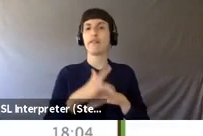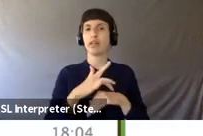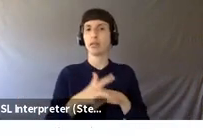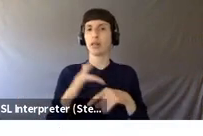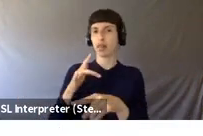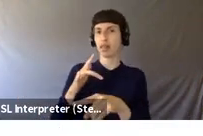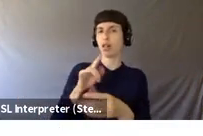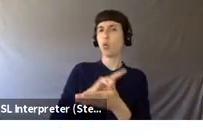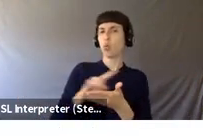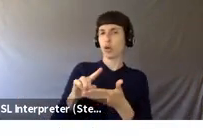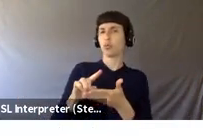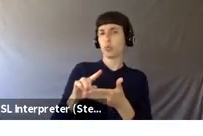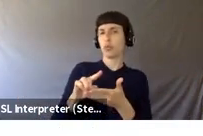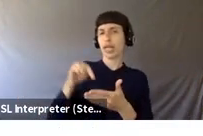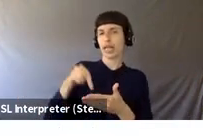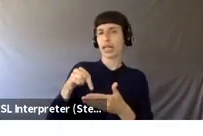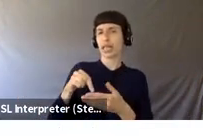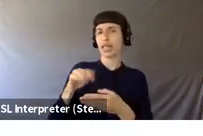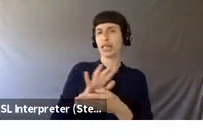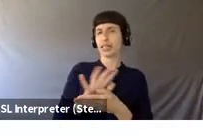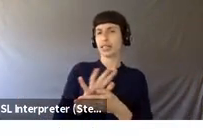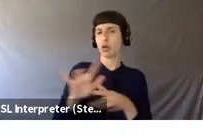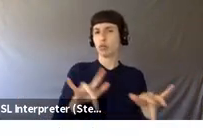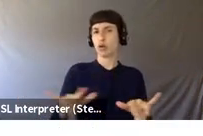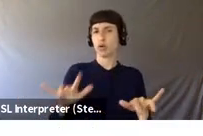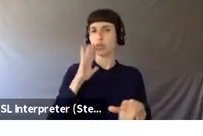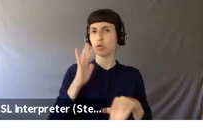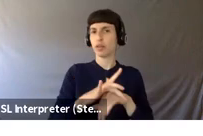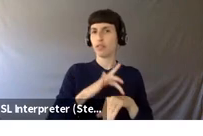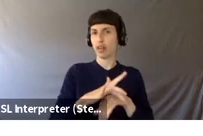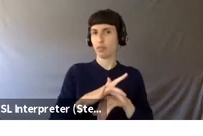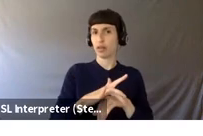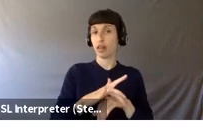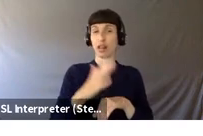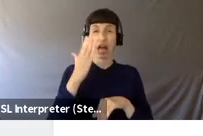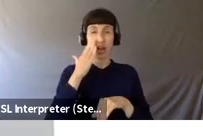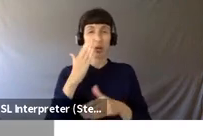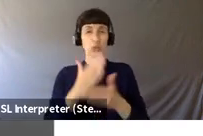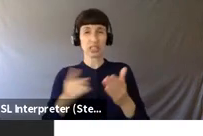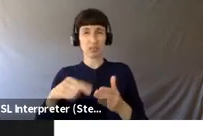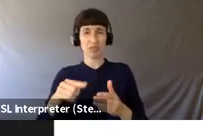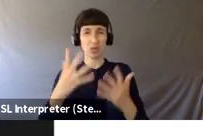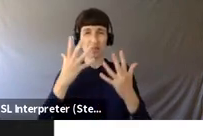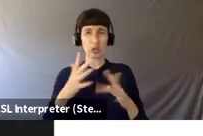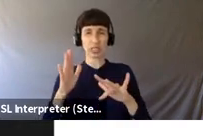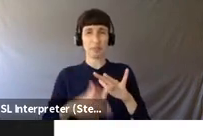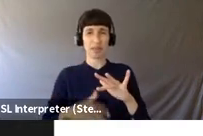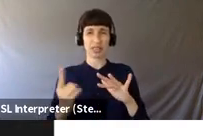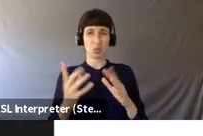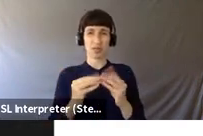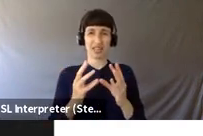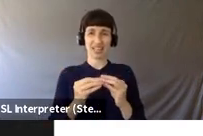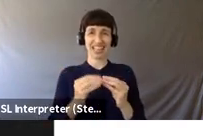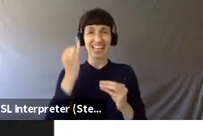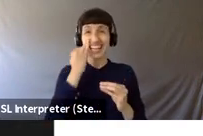also note that some of you maybe missed a session. Unfortunately, we cannot give clock hours to anybody who is not in